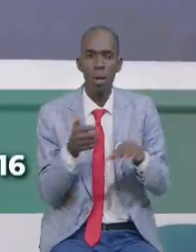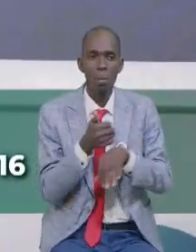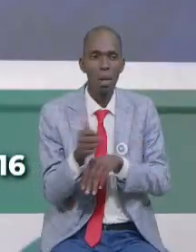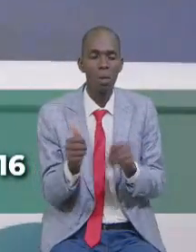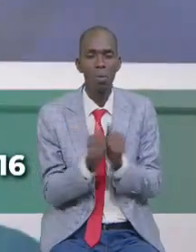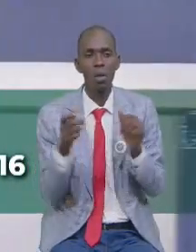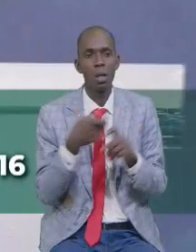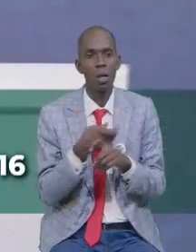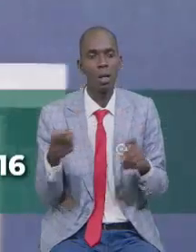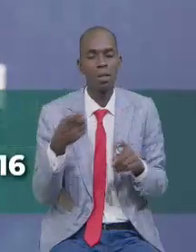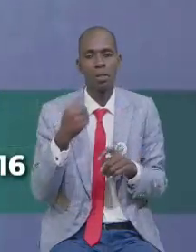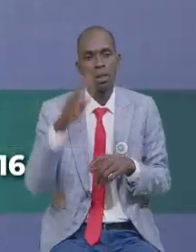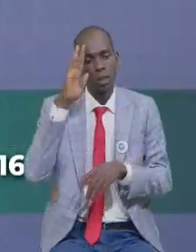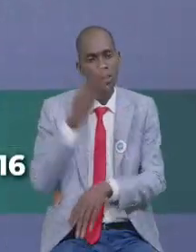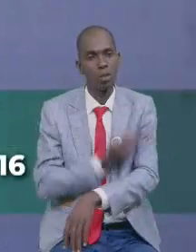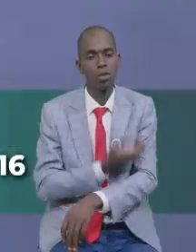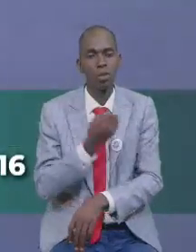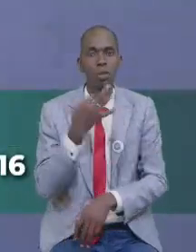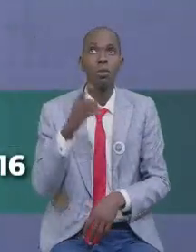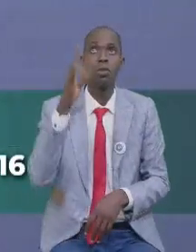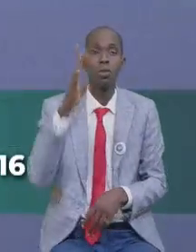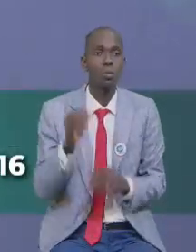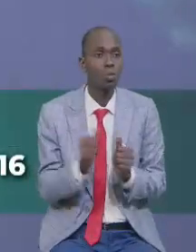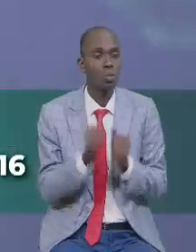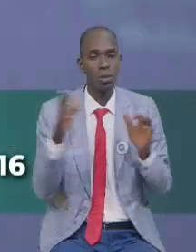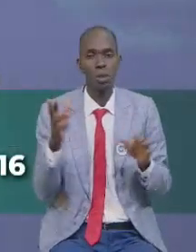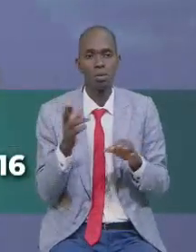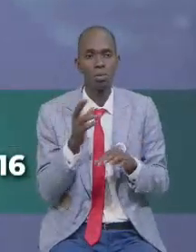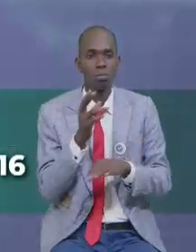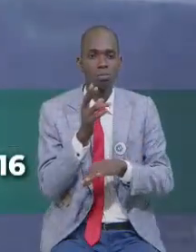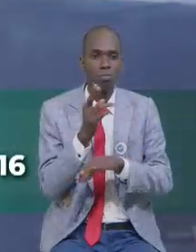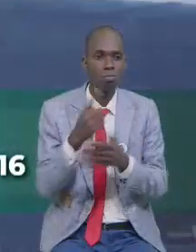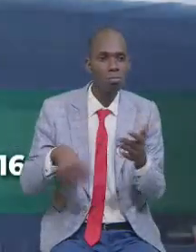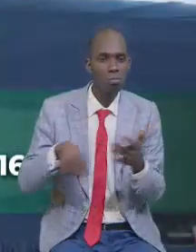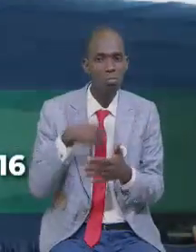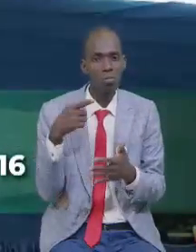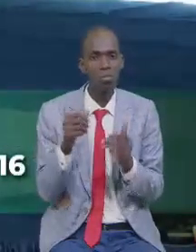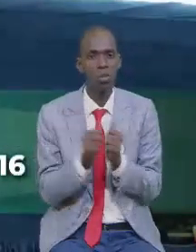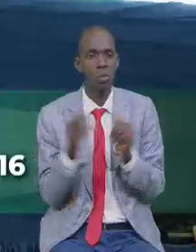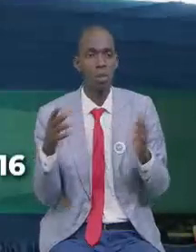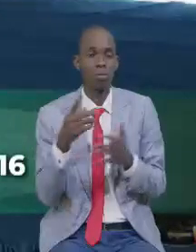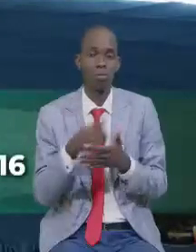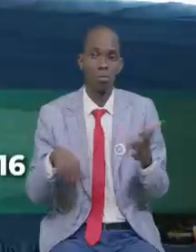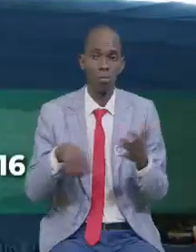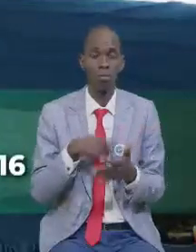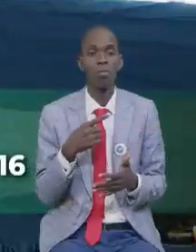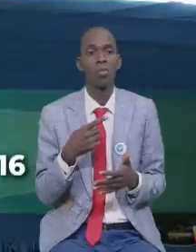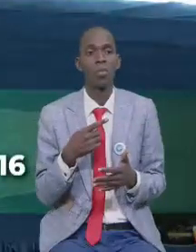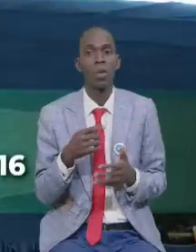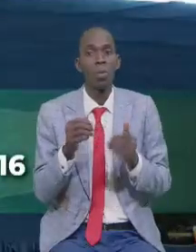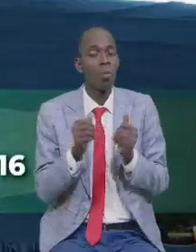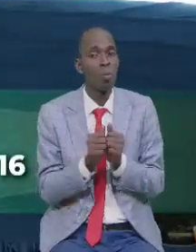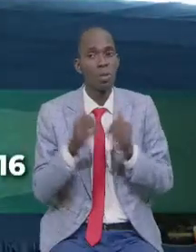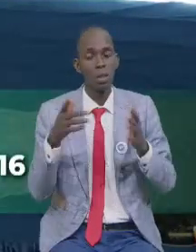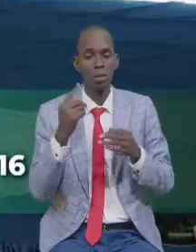God without rebuke, without rebuke, without the rebuke of